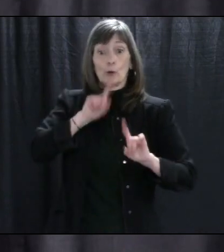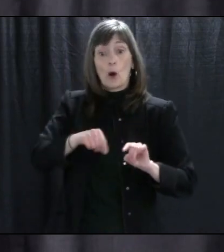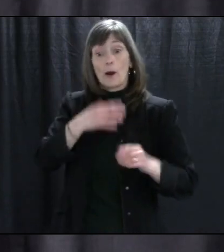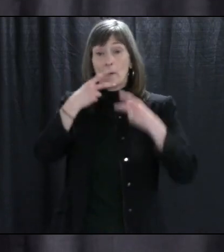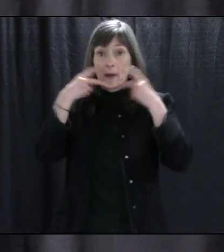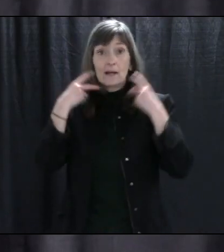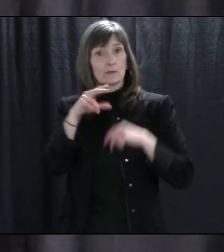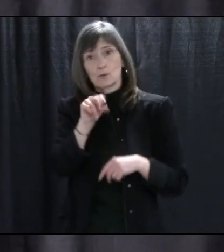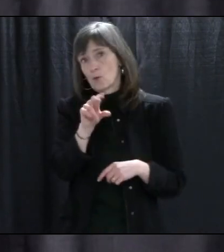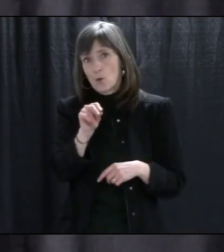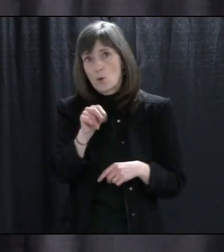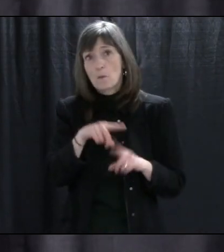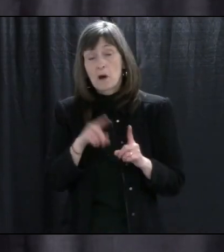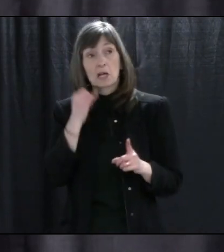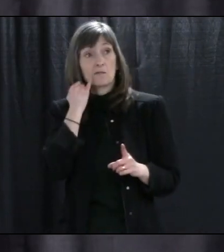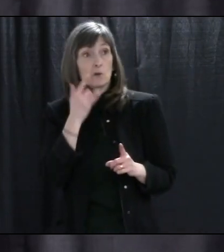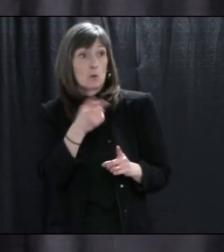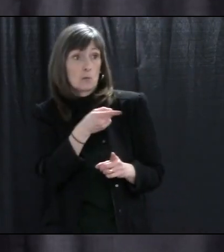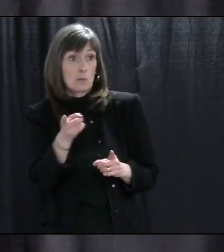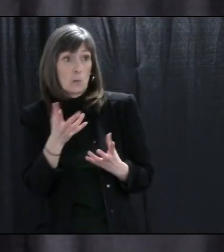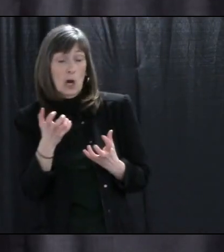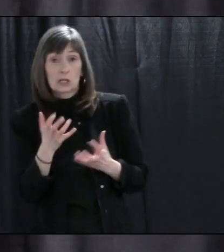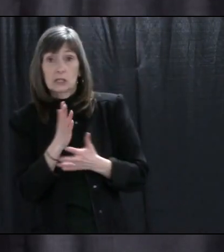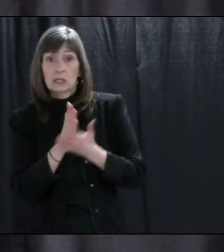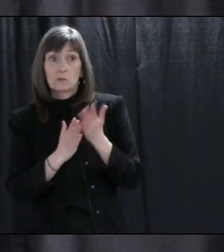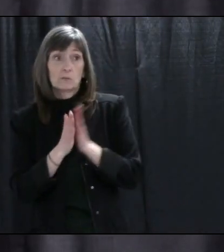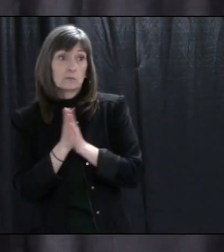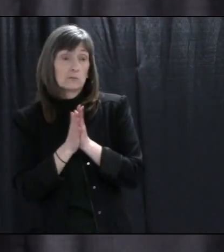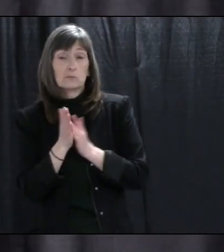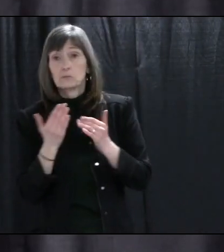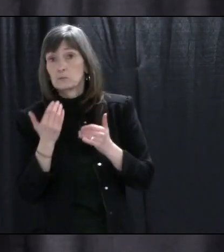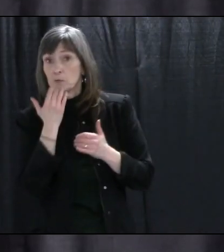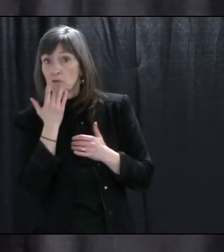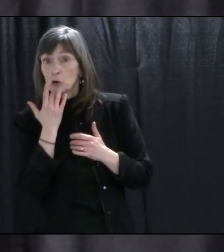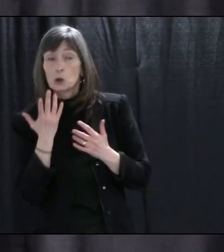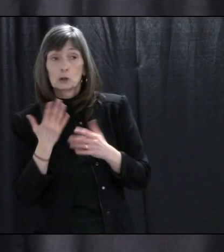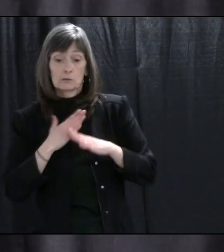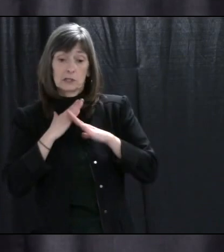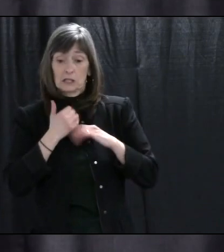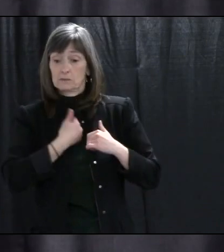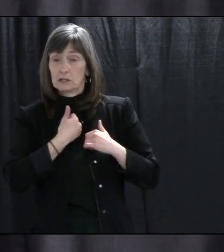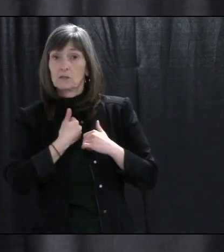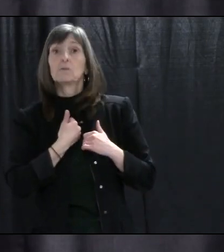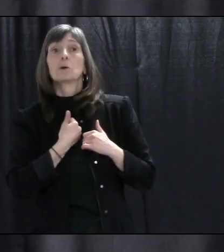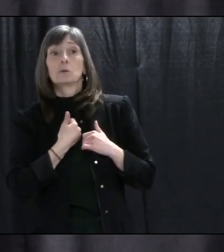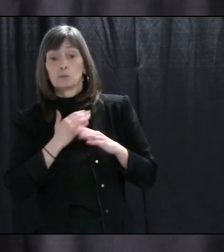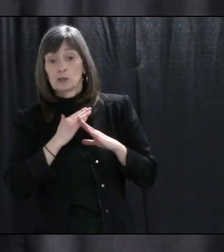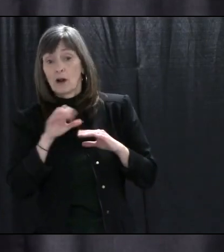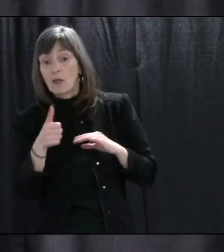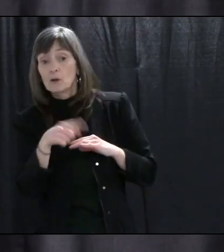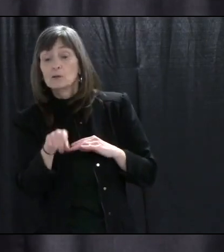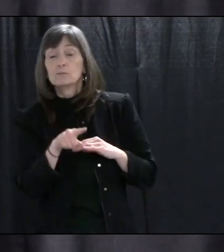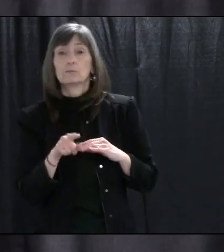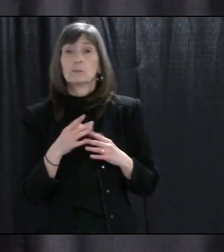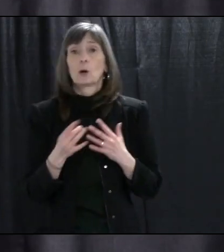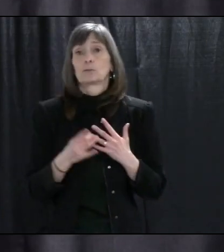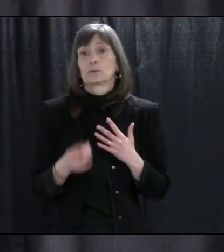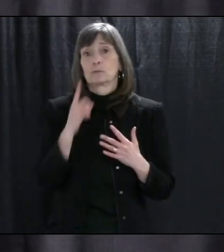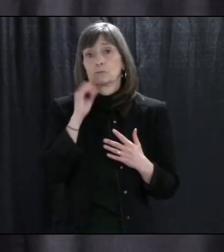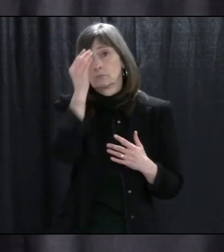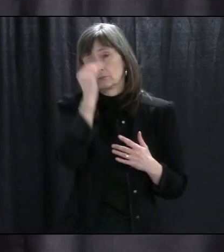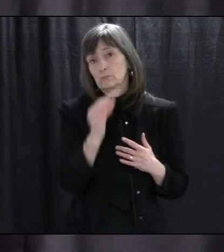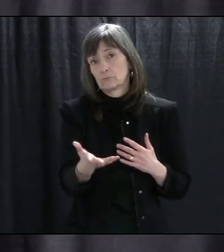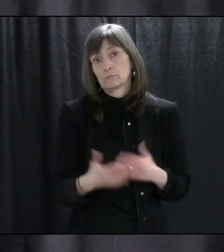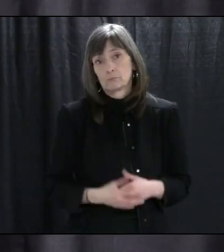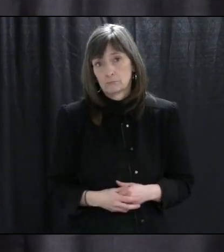for people who want to be responsible and want to try to protect those around them, it's an option.